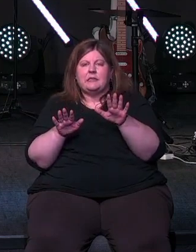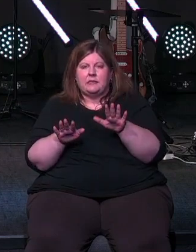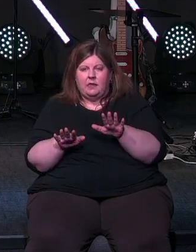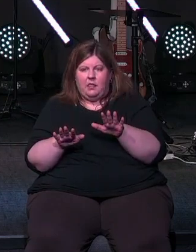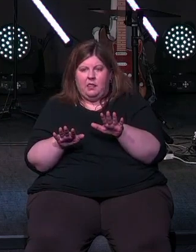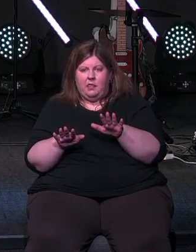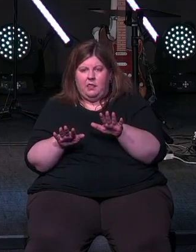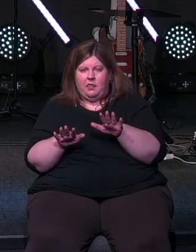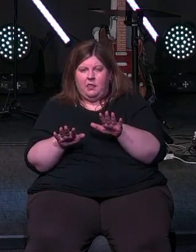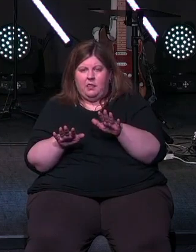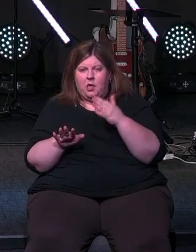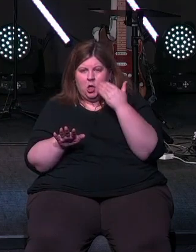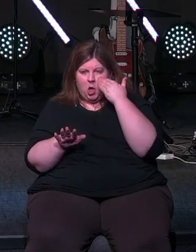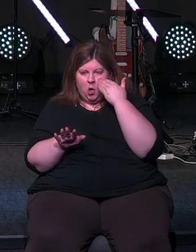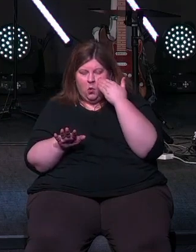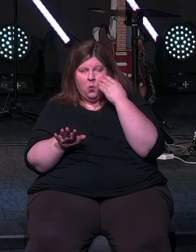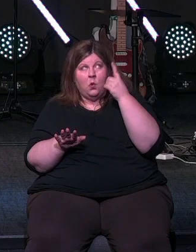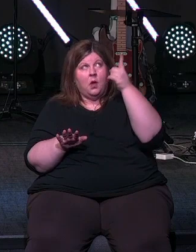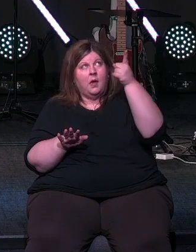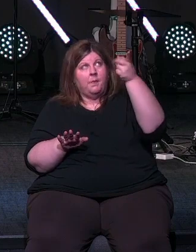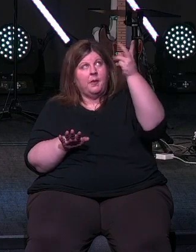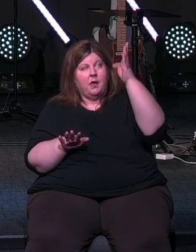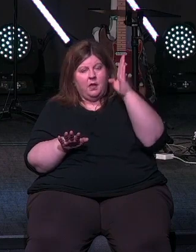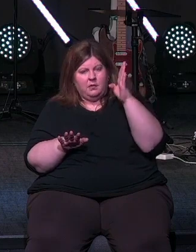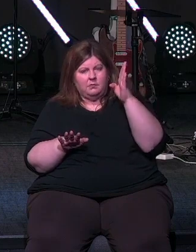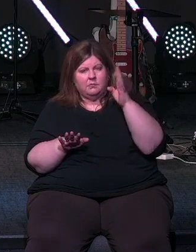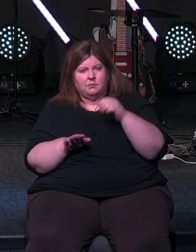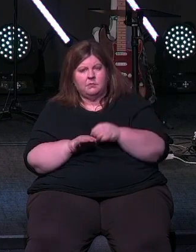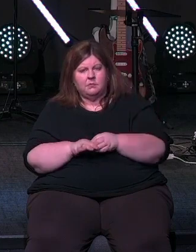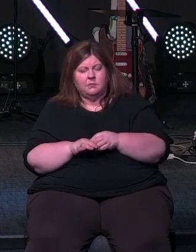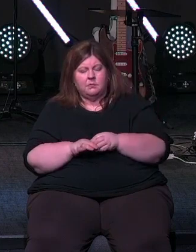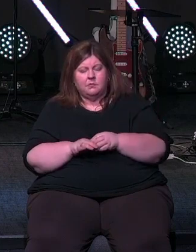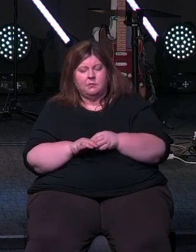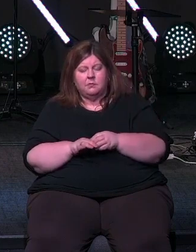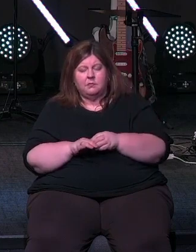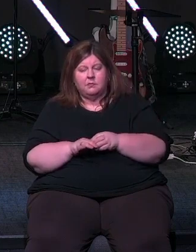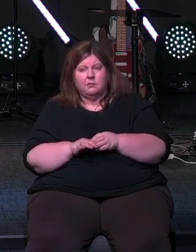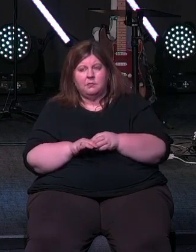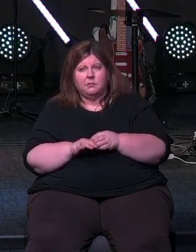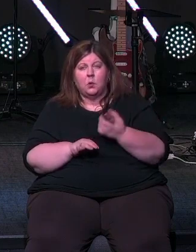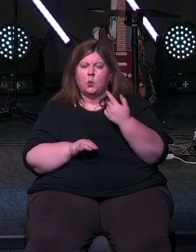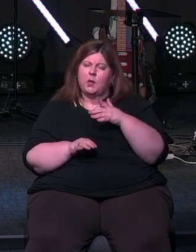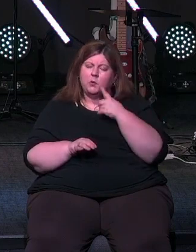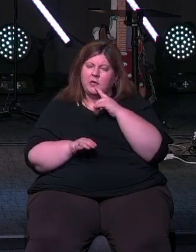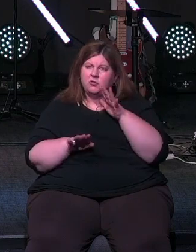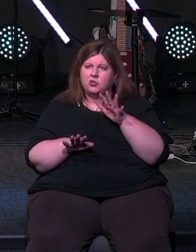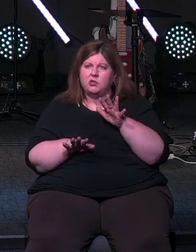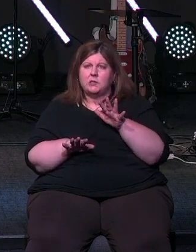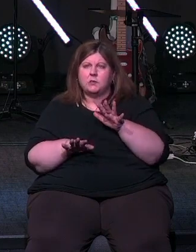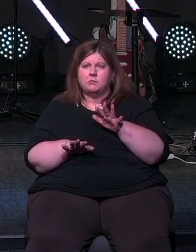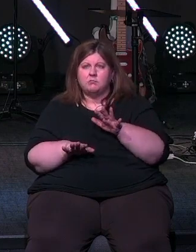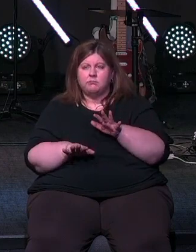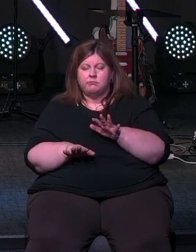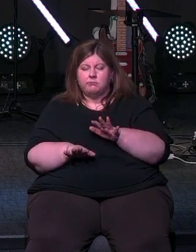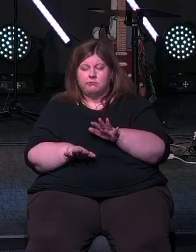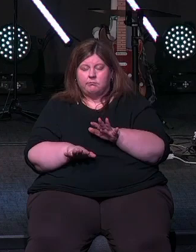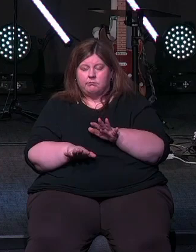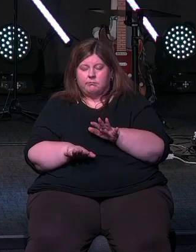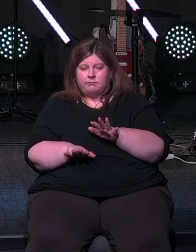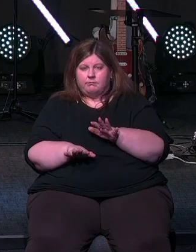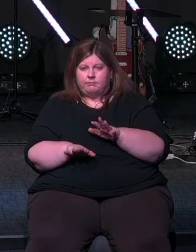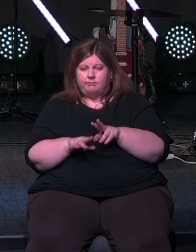know that I am God. I think when we're actually still, when we actually